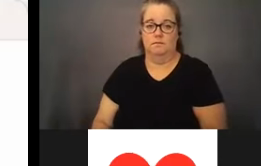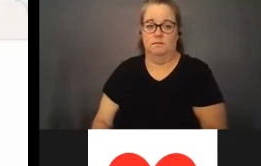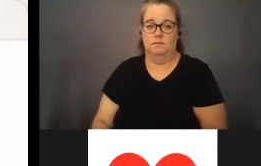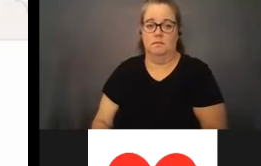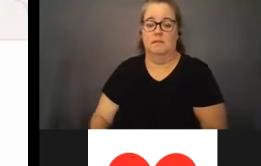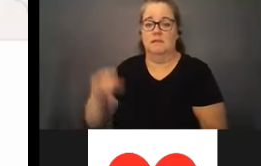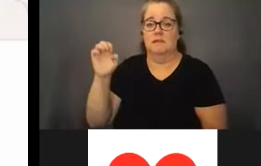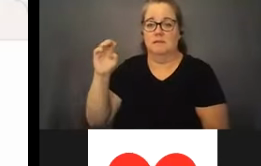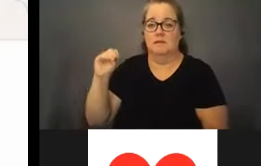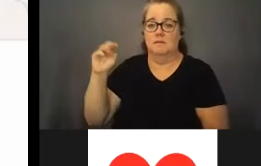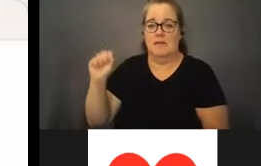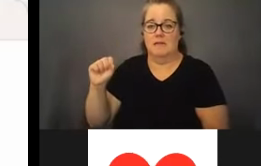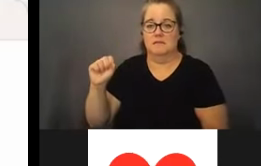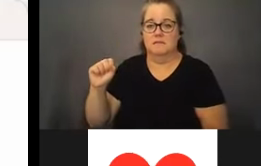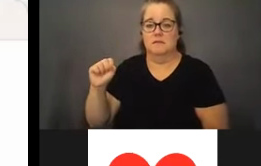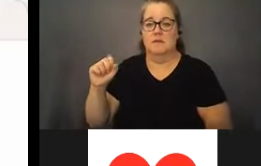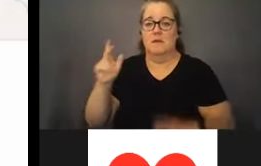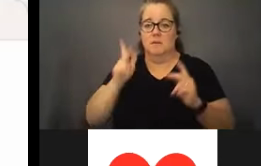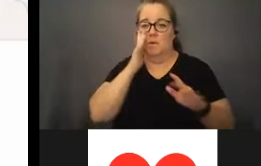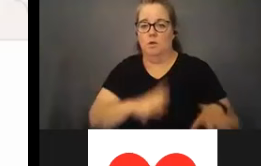EMS personnel take over.